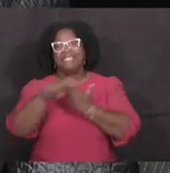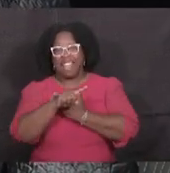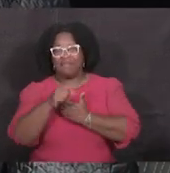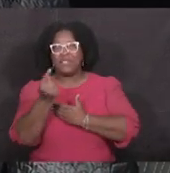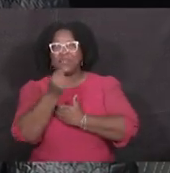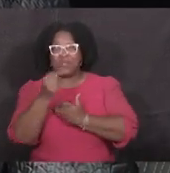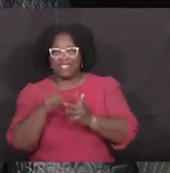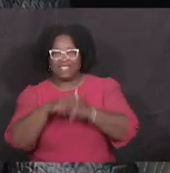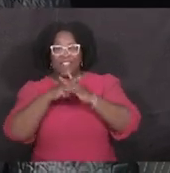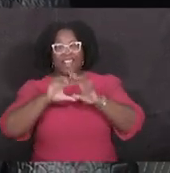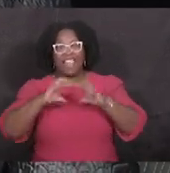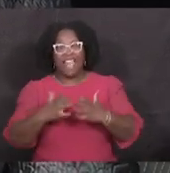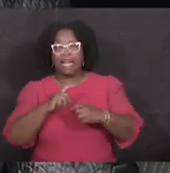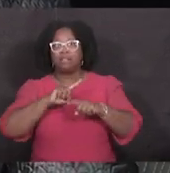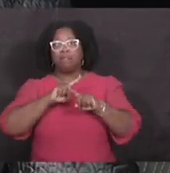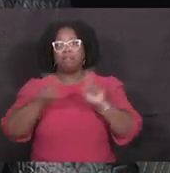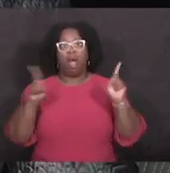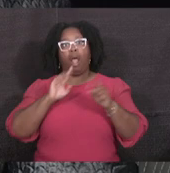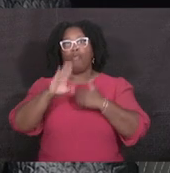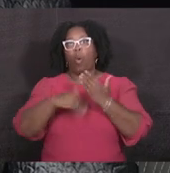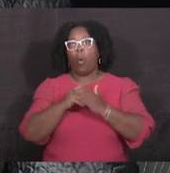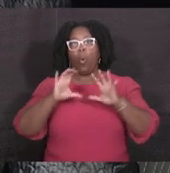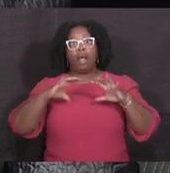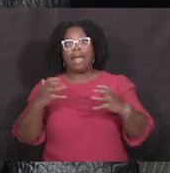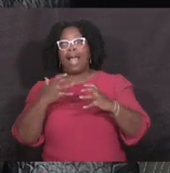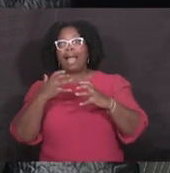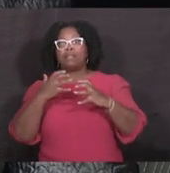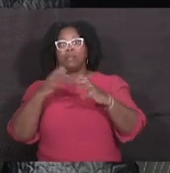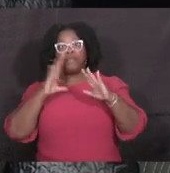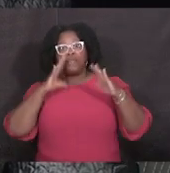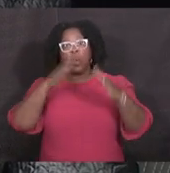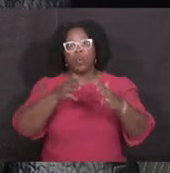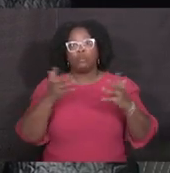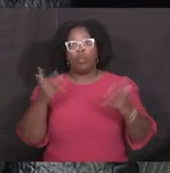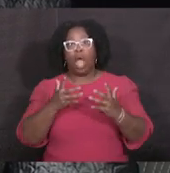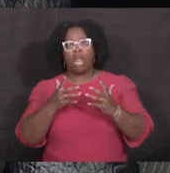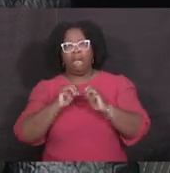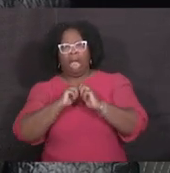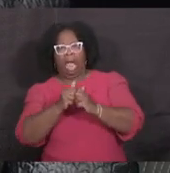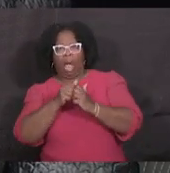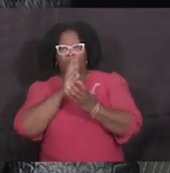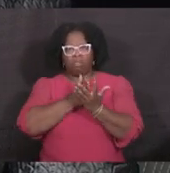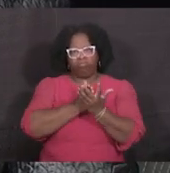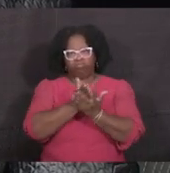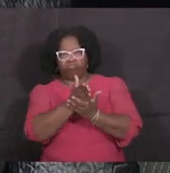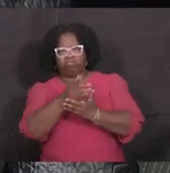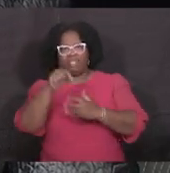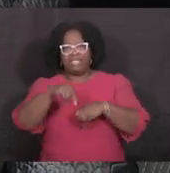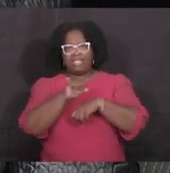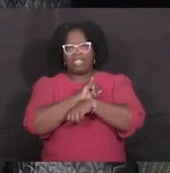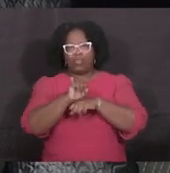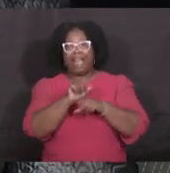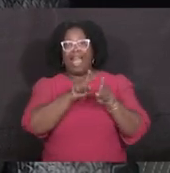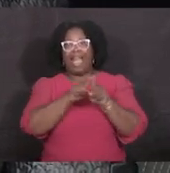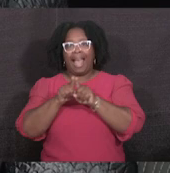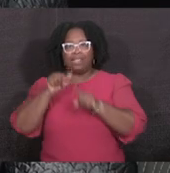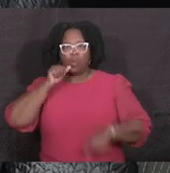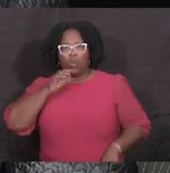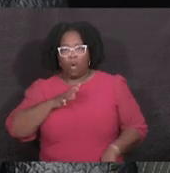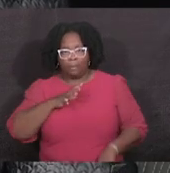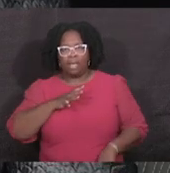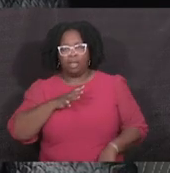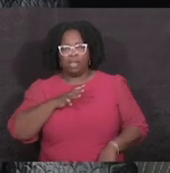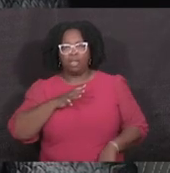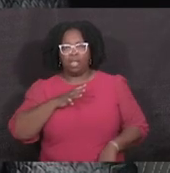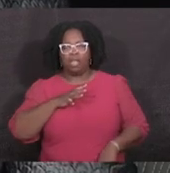the entire class is focused on navigating the industry as a woman. And